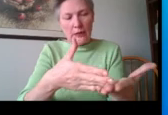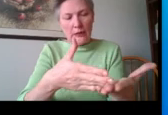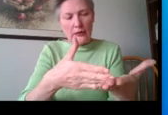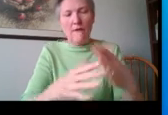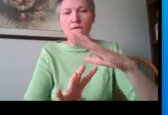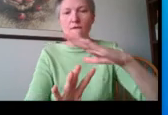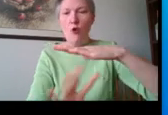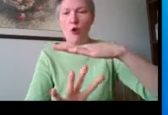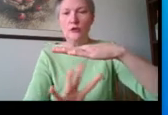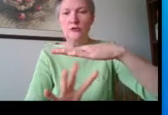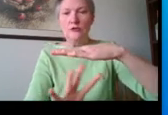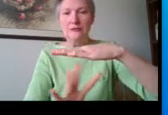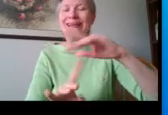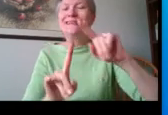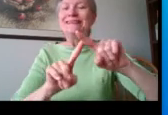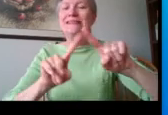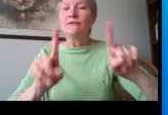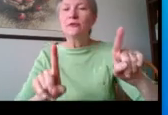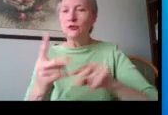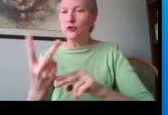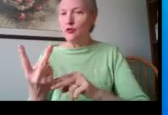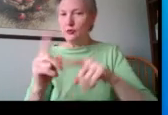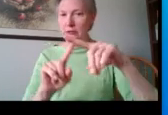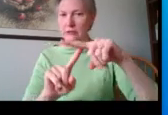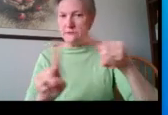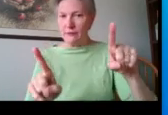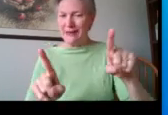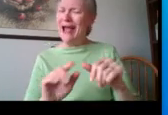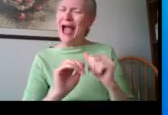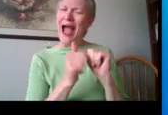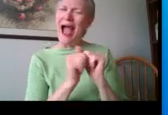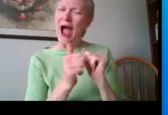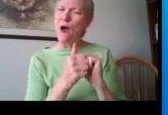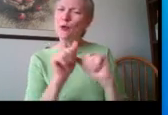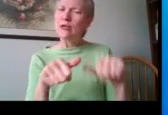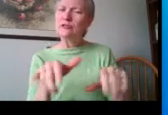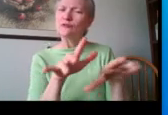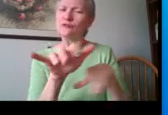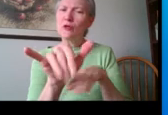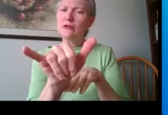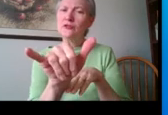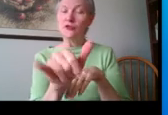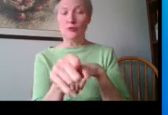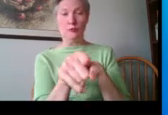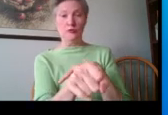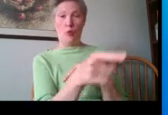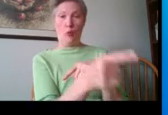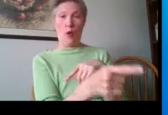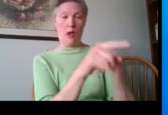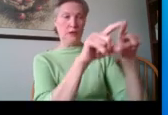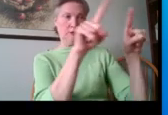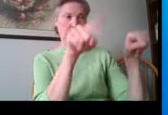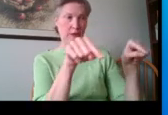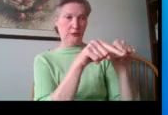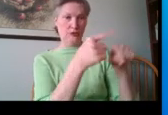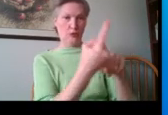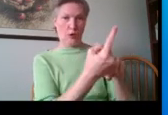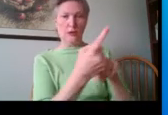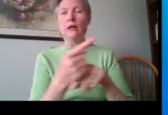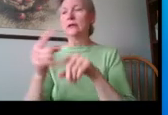cut differently, and how could that look? So here's the examples of my 2 different sandwiches. I have sandwich